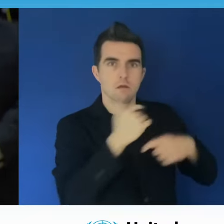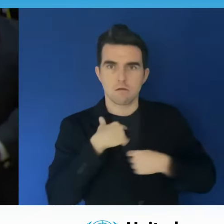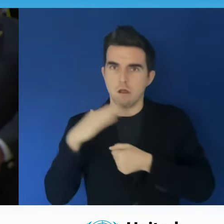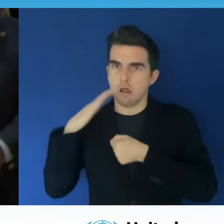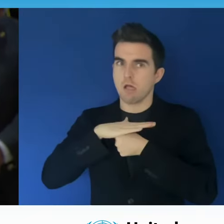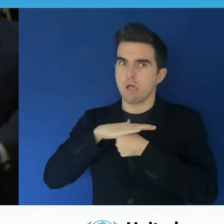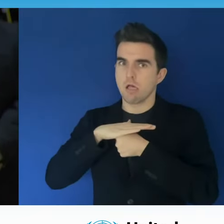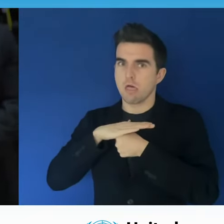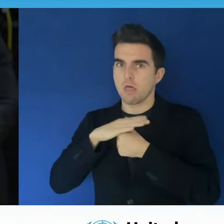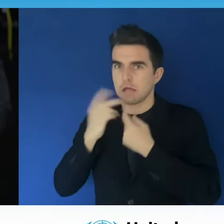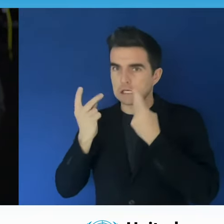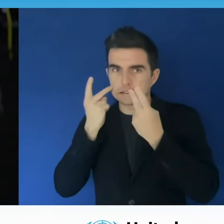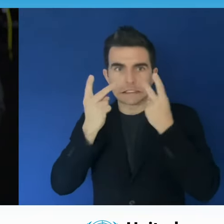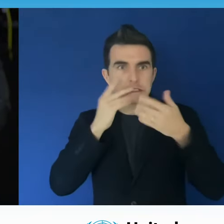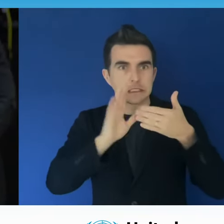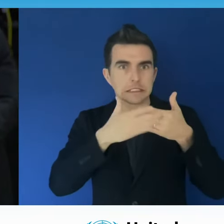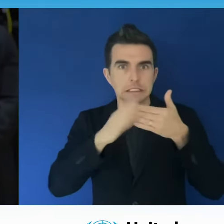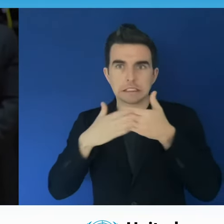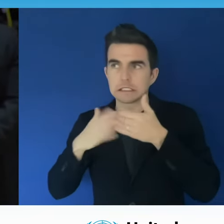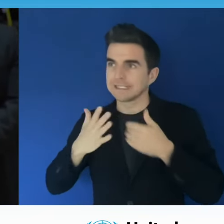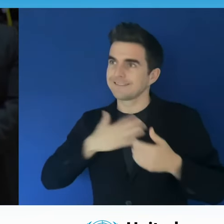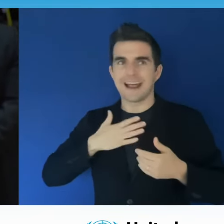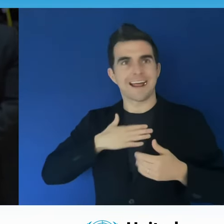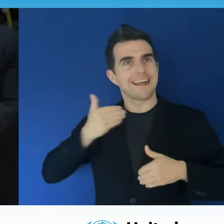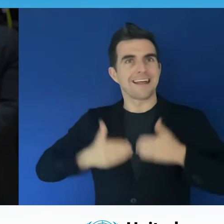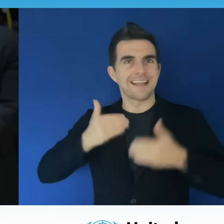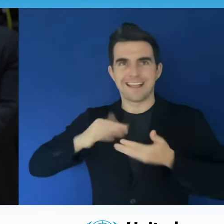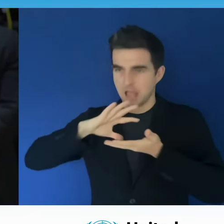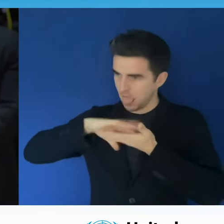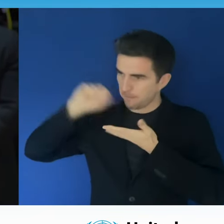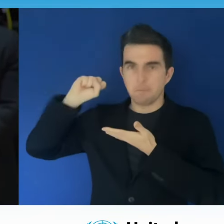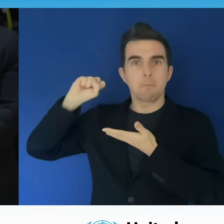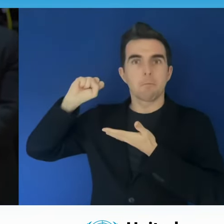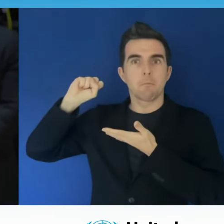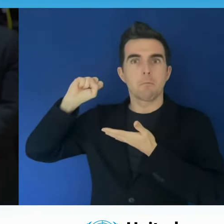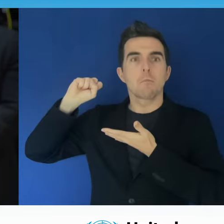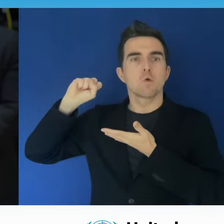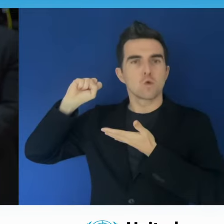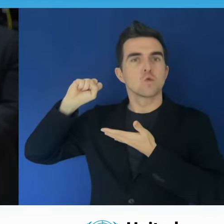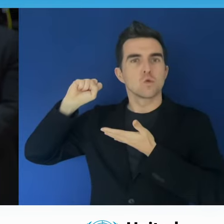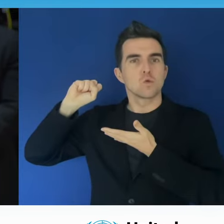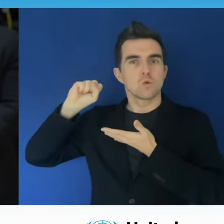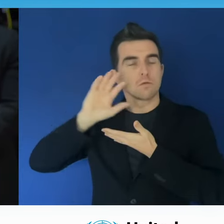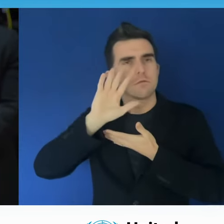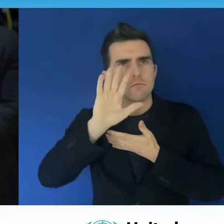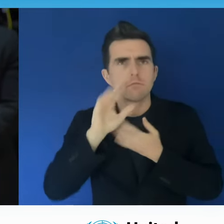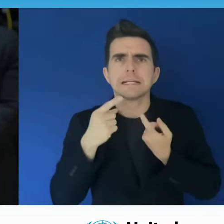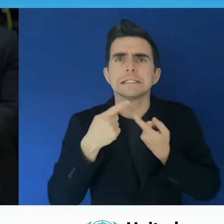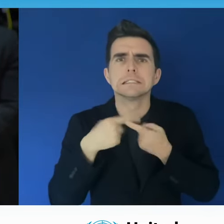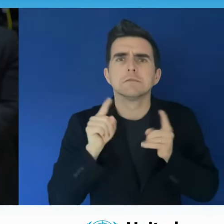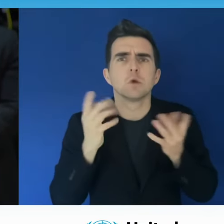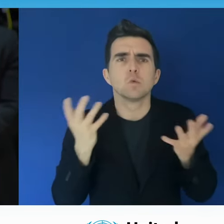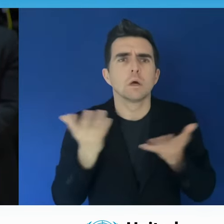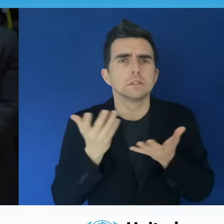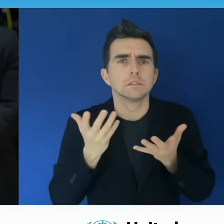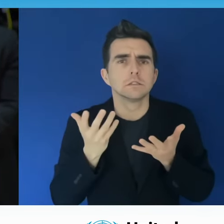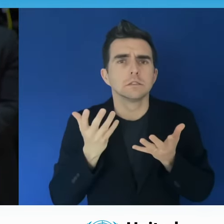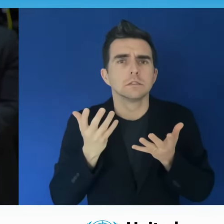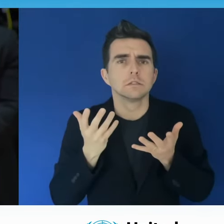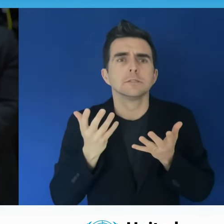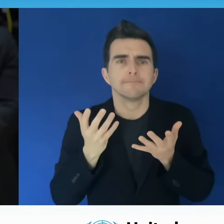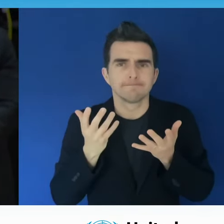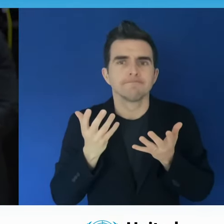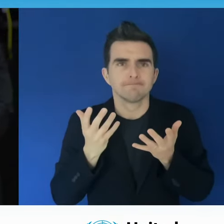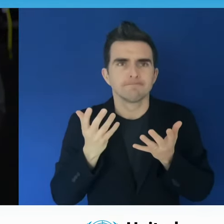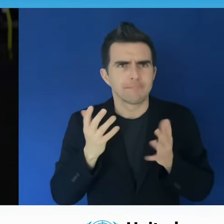itself, but the way that young generation deals with the situation is different this time. This